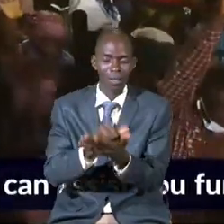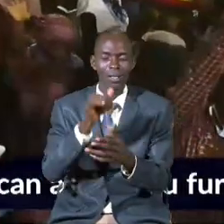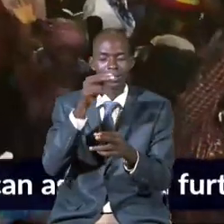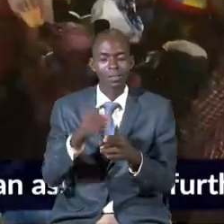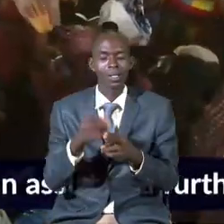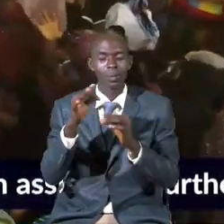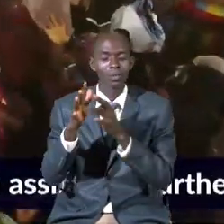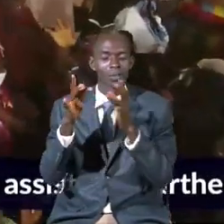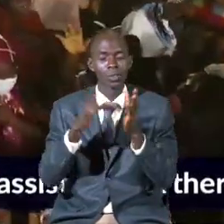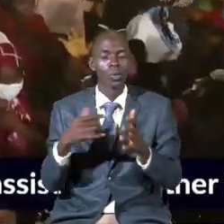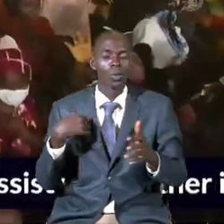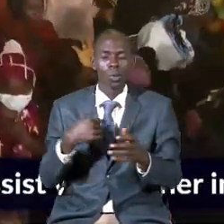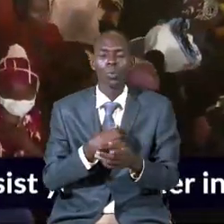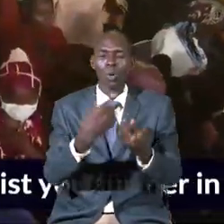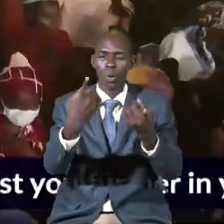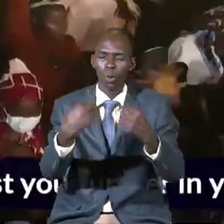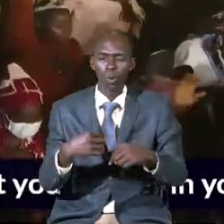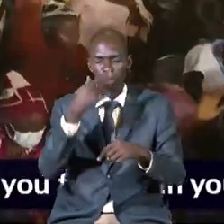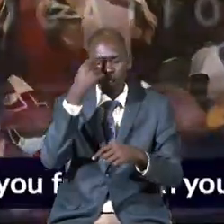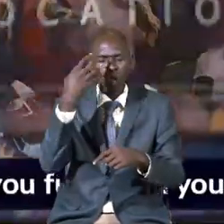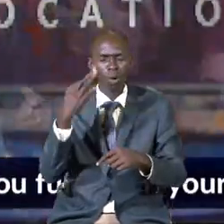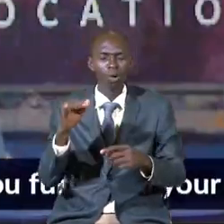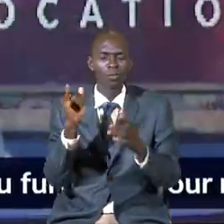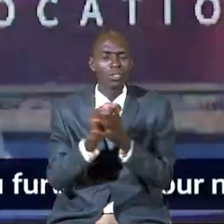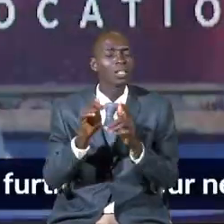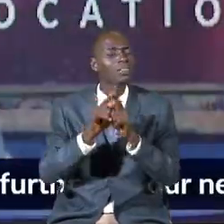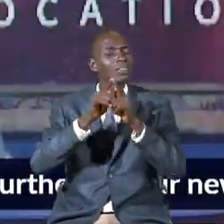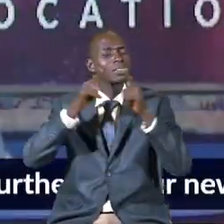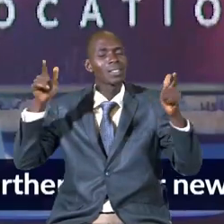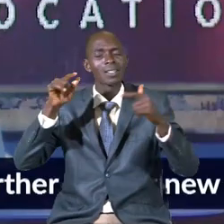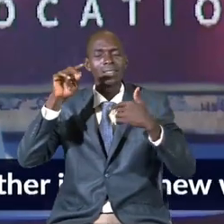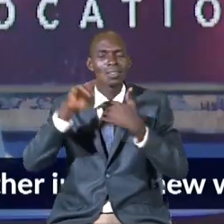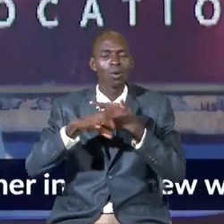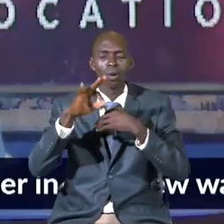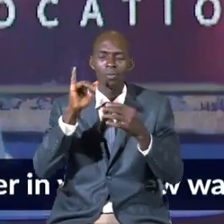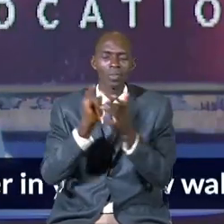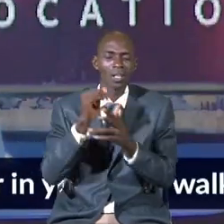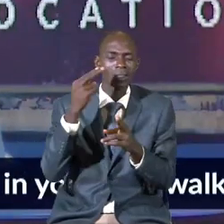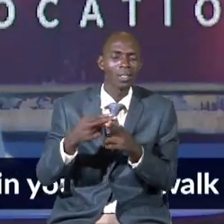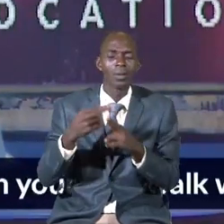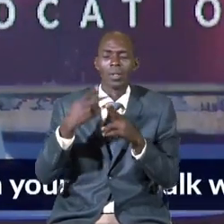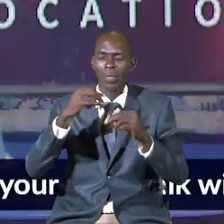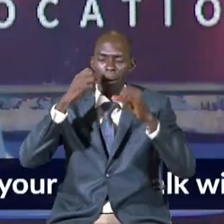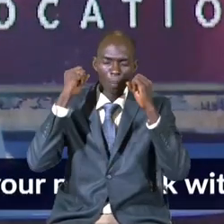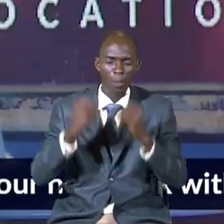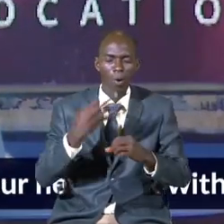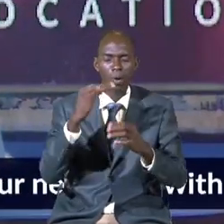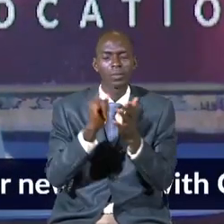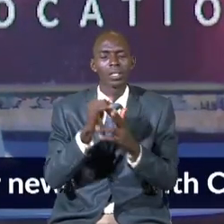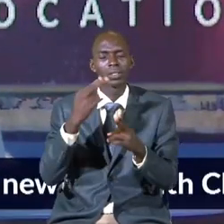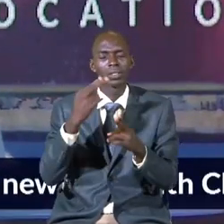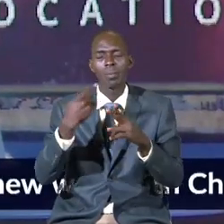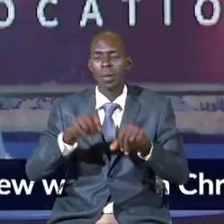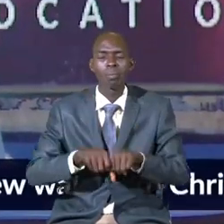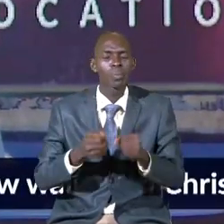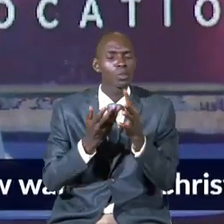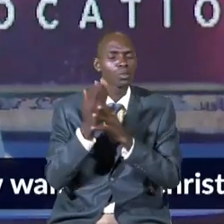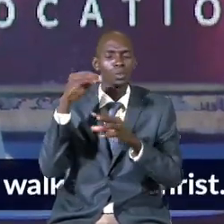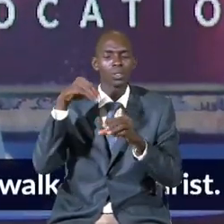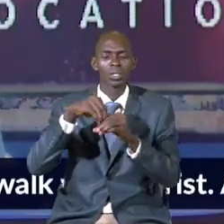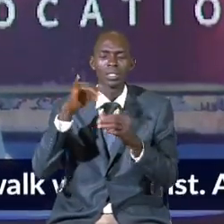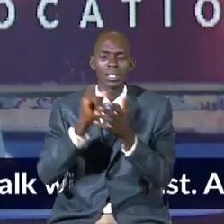come because of the efficacy of that name the power in that name the breakthrough in that name the